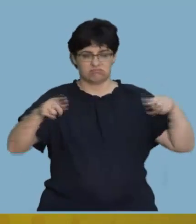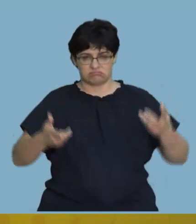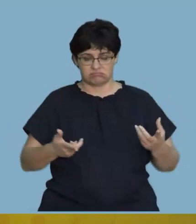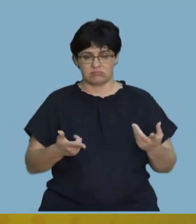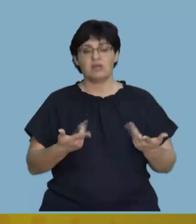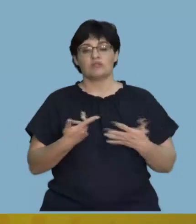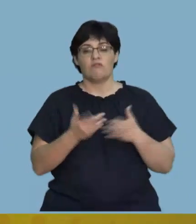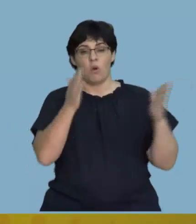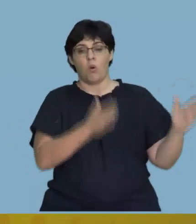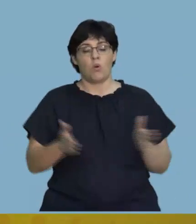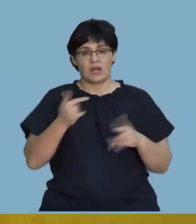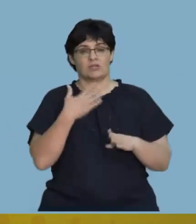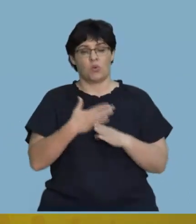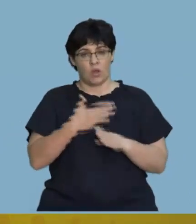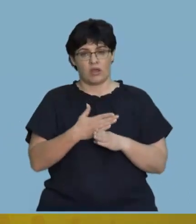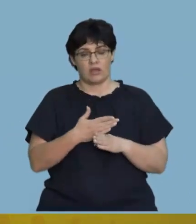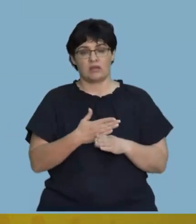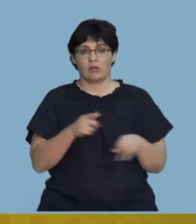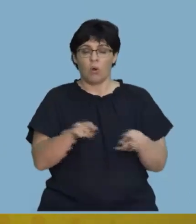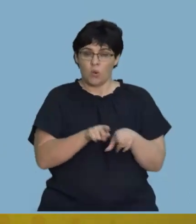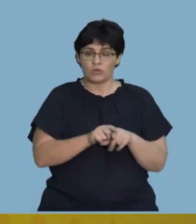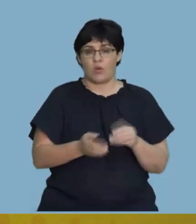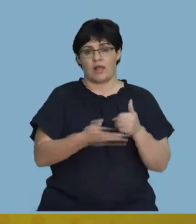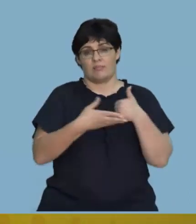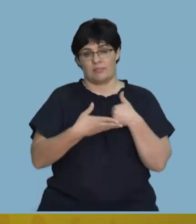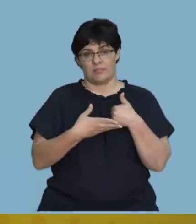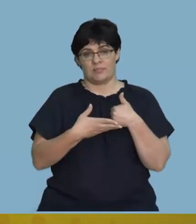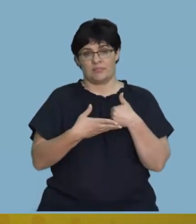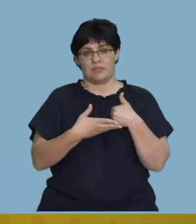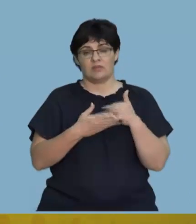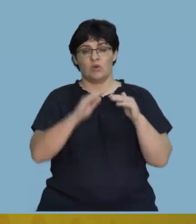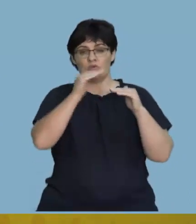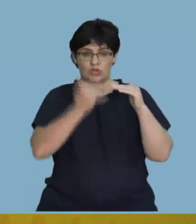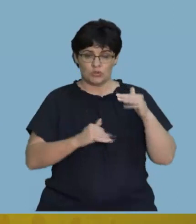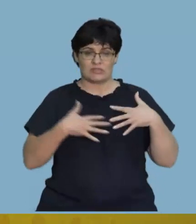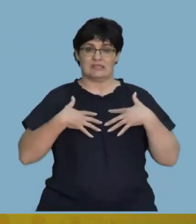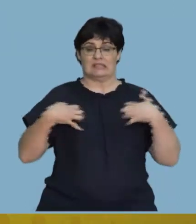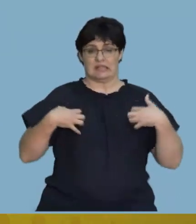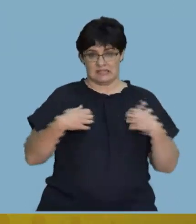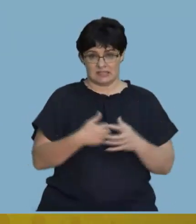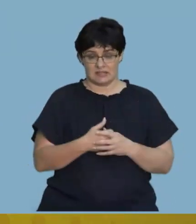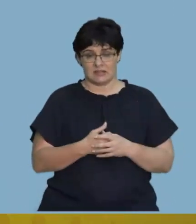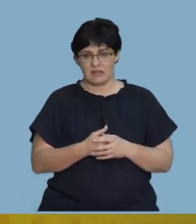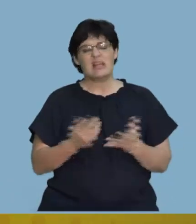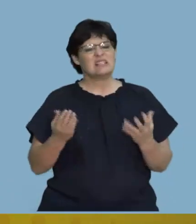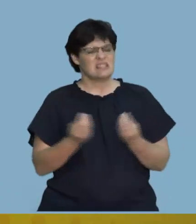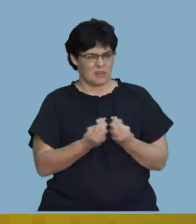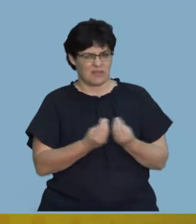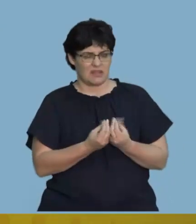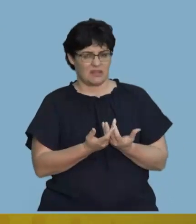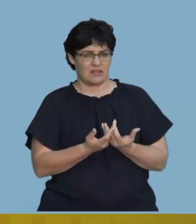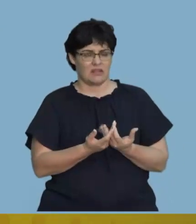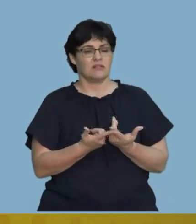So in terms of organizing your work, it could also serve to reduce the levels of anxiety, which is something that